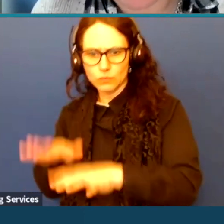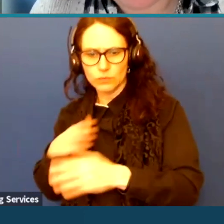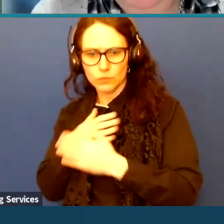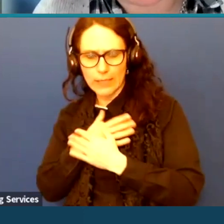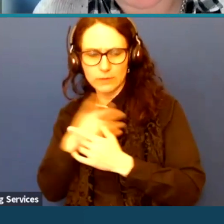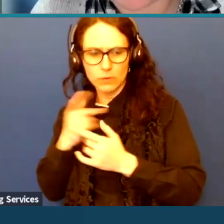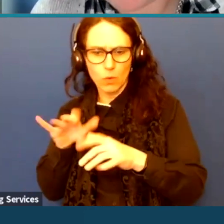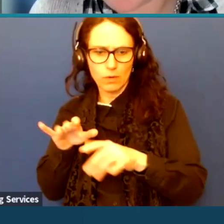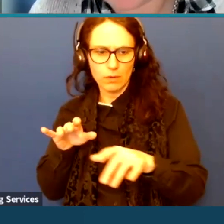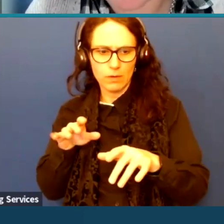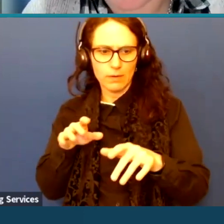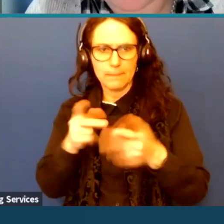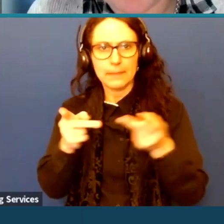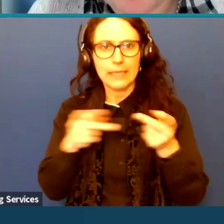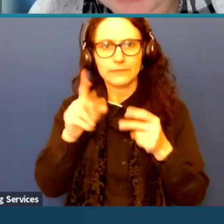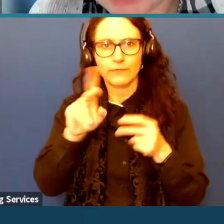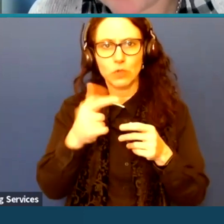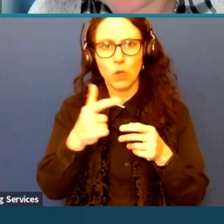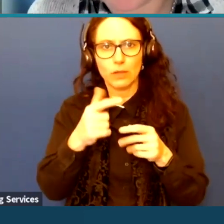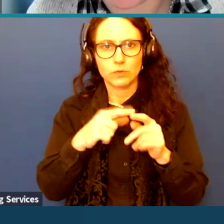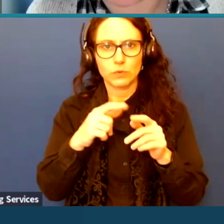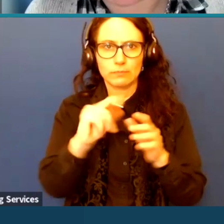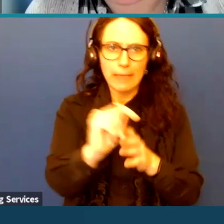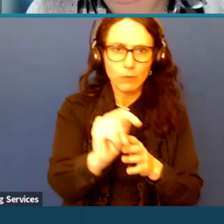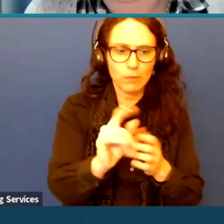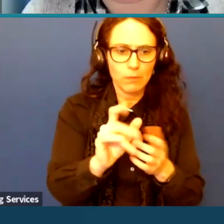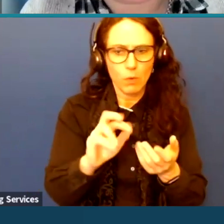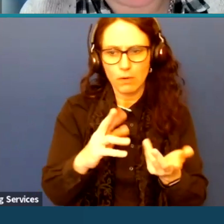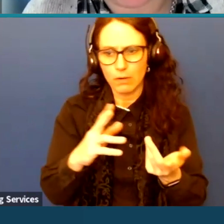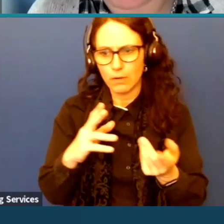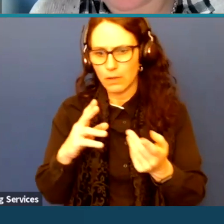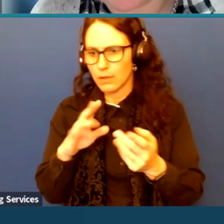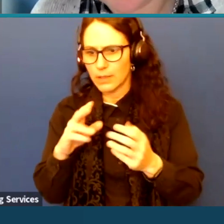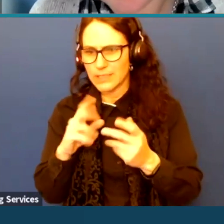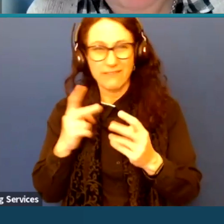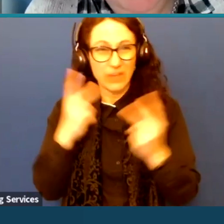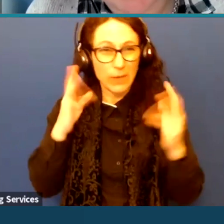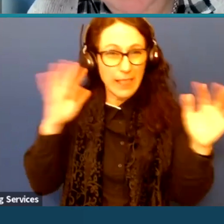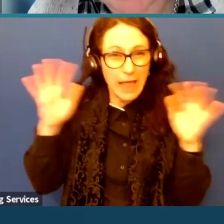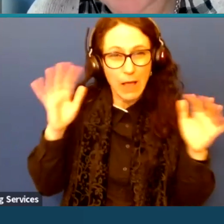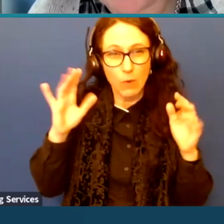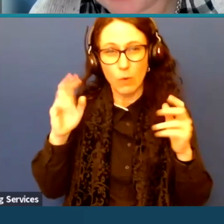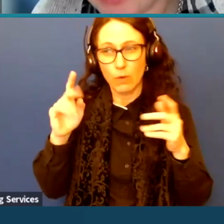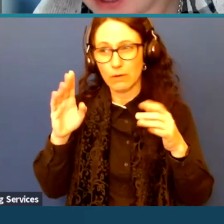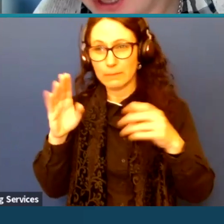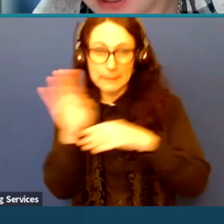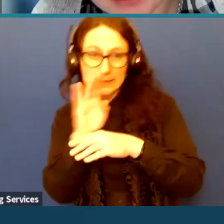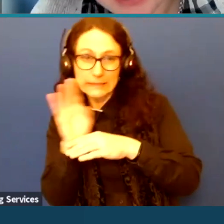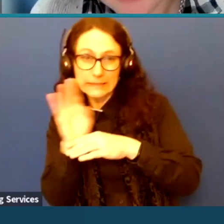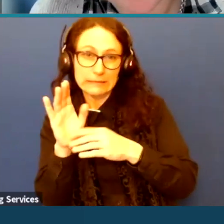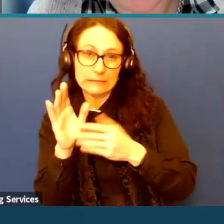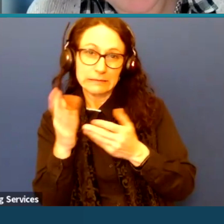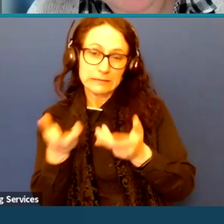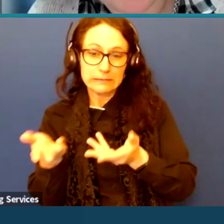for dog to do her business, or is the space particularly loud or busy, things along those